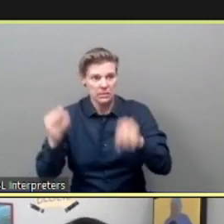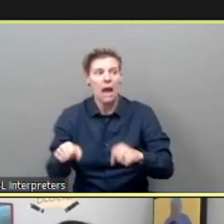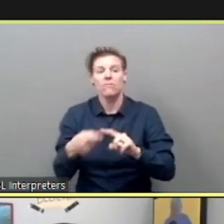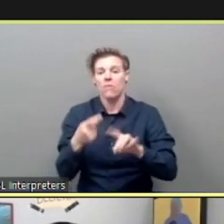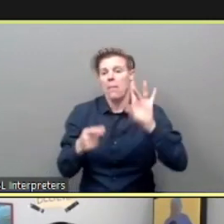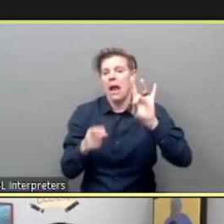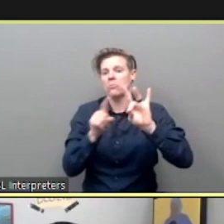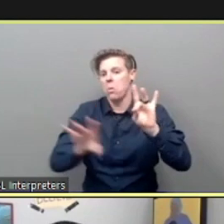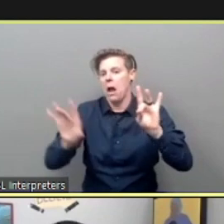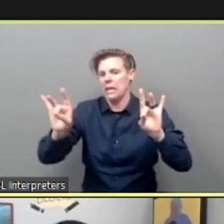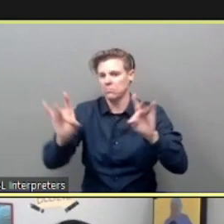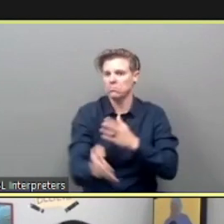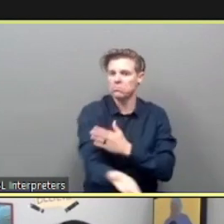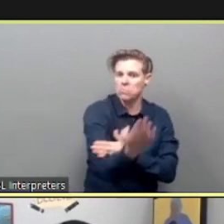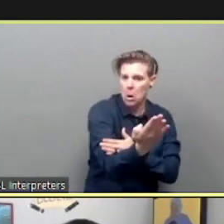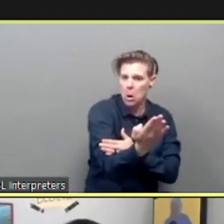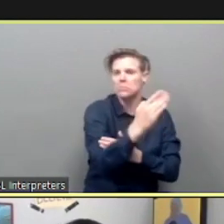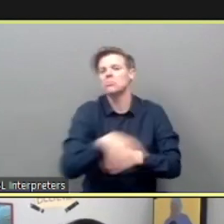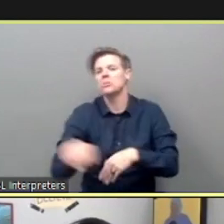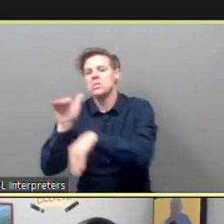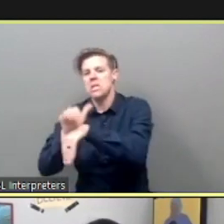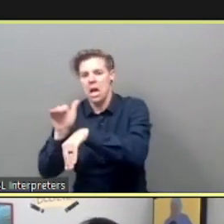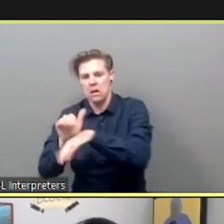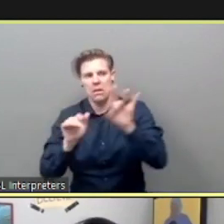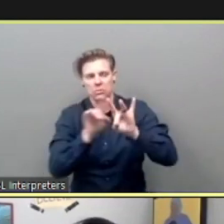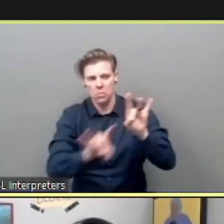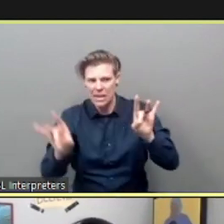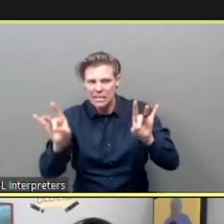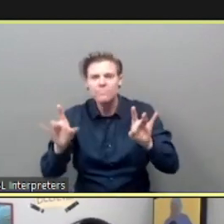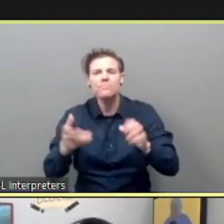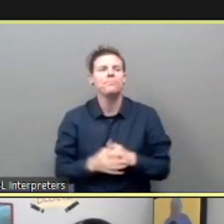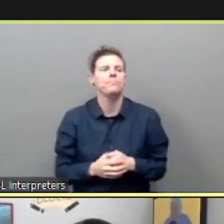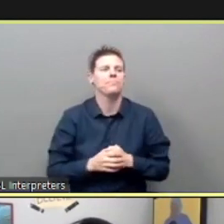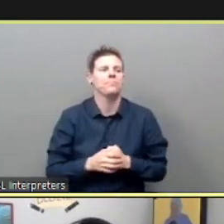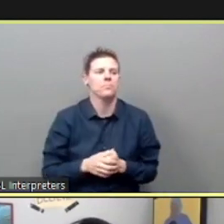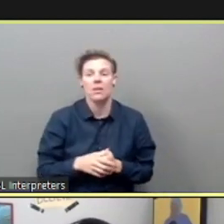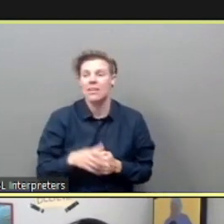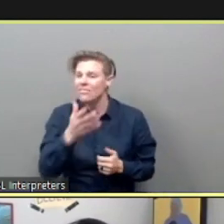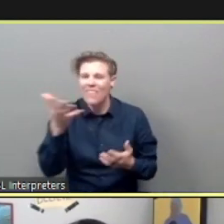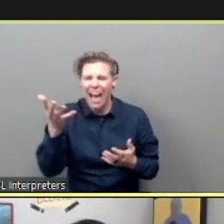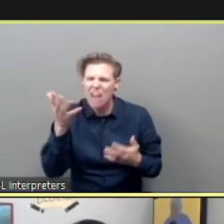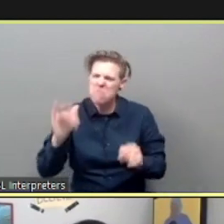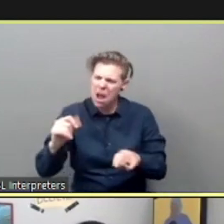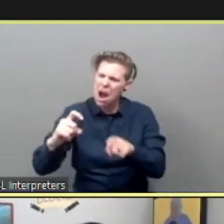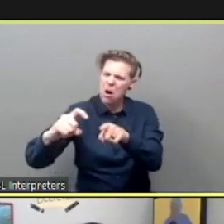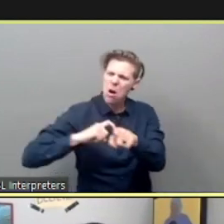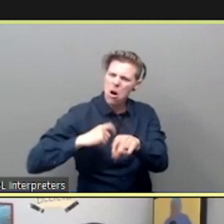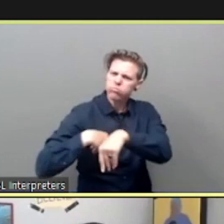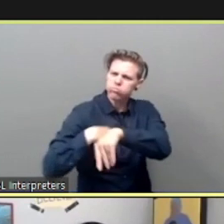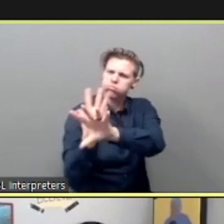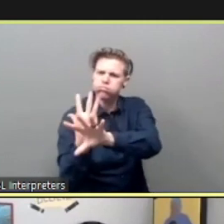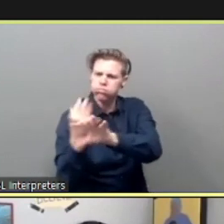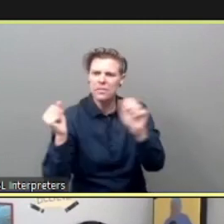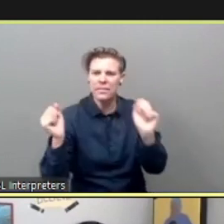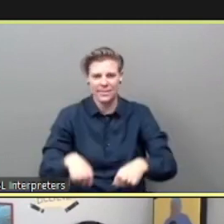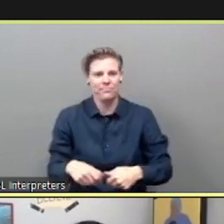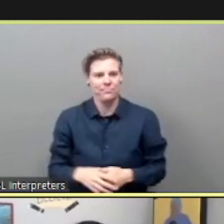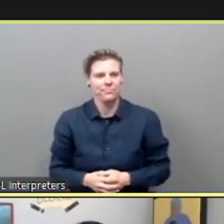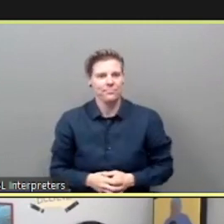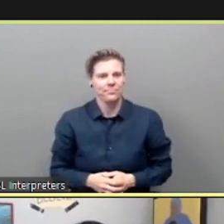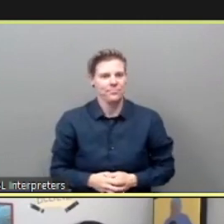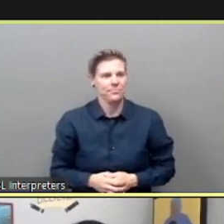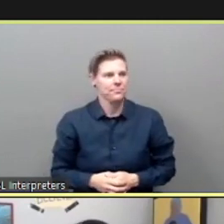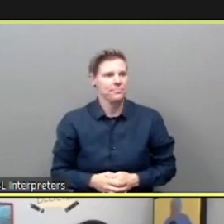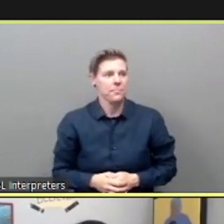it if you don't have access to a website. If you can do it on the web, that really helps our team. So thanks again for all you guys are doing,